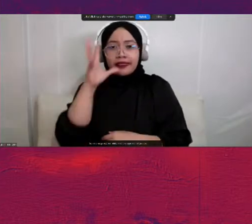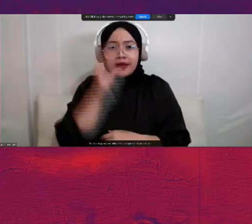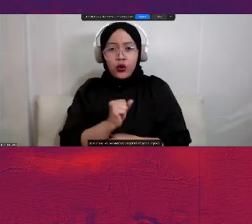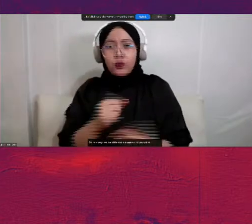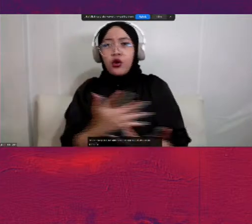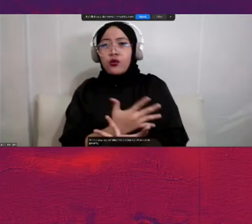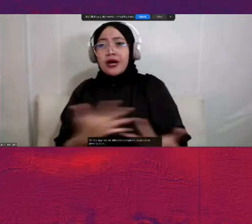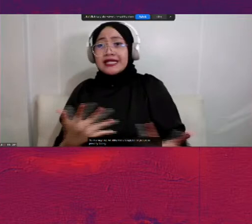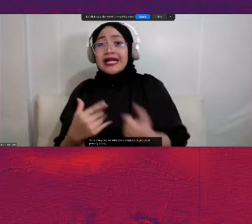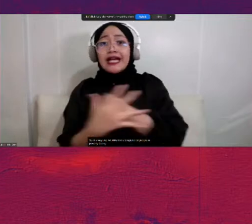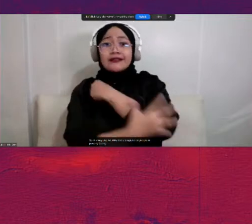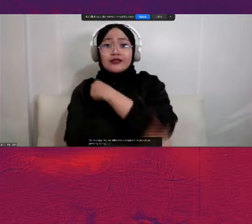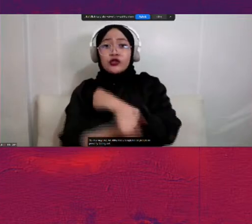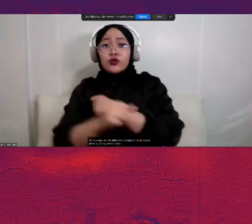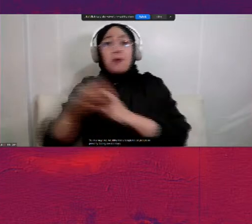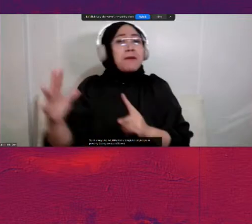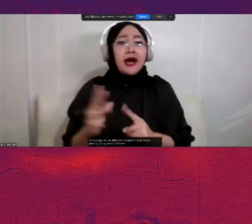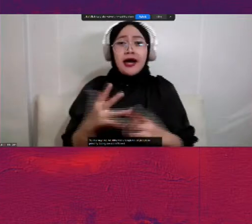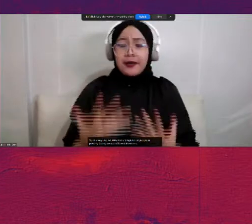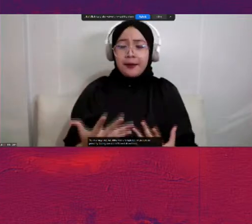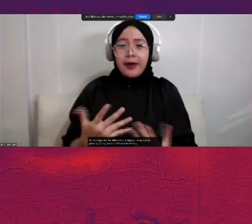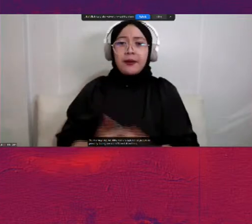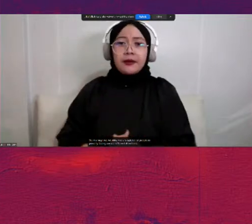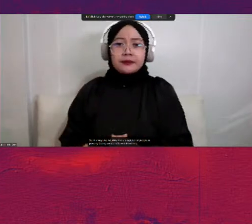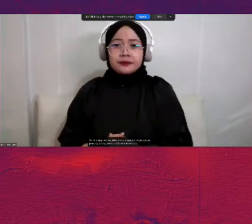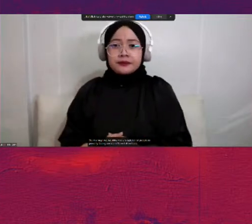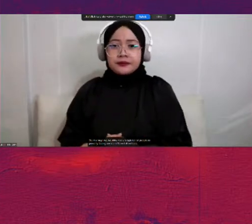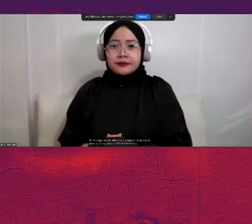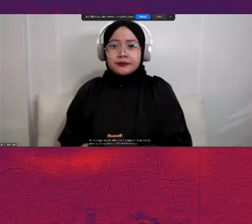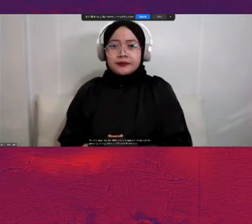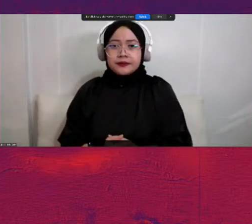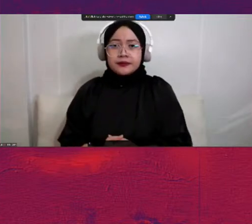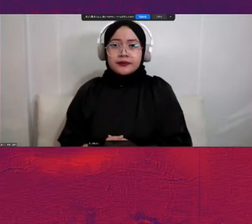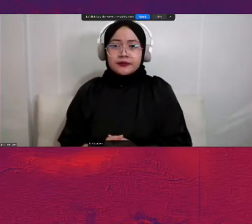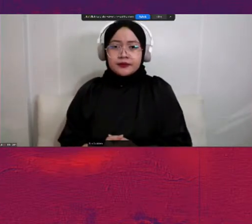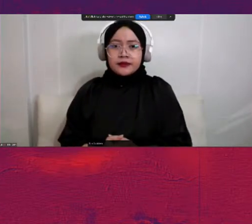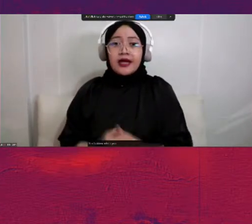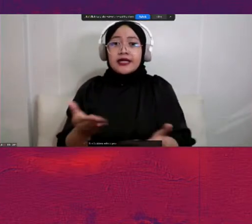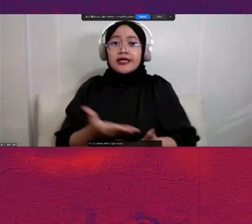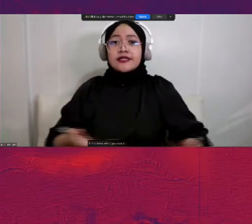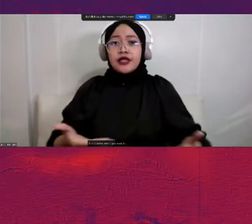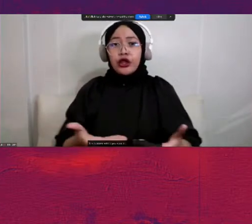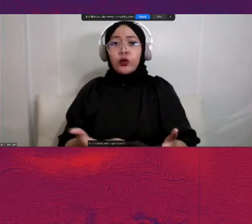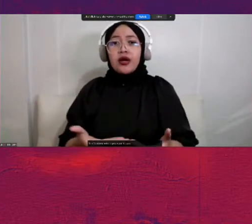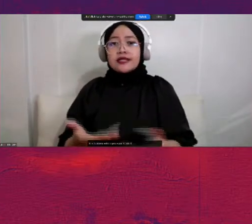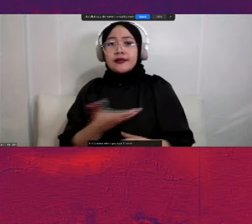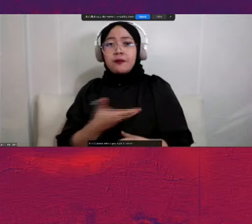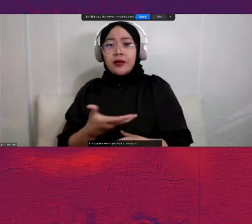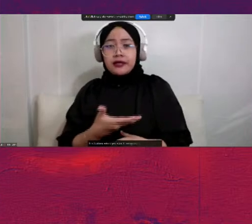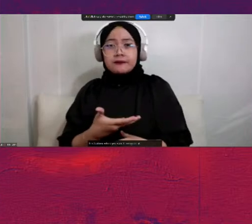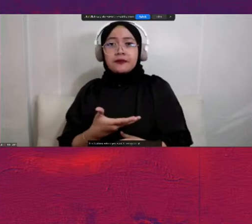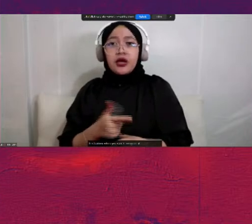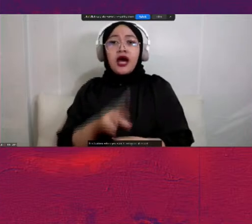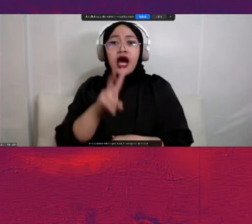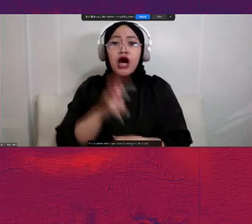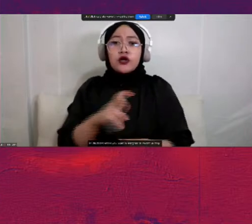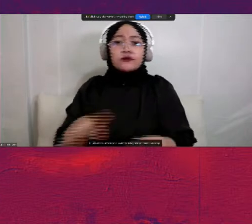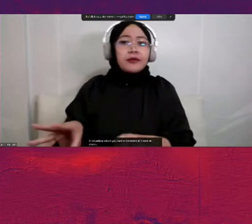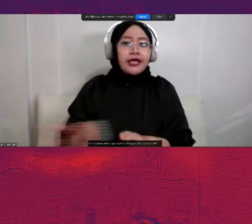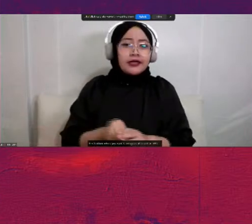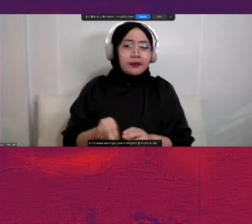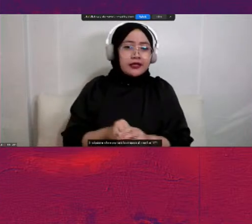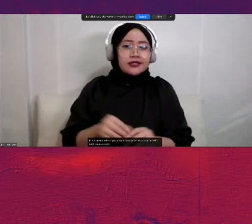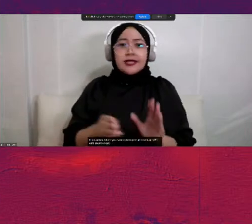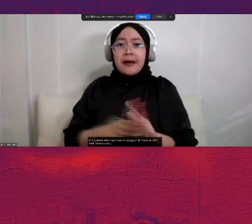in poverty facing several deprivations. In situations where you want to integrate or augment an MPI